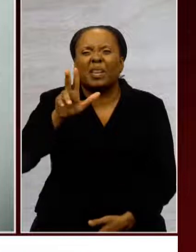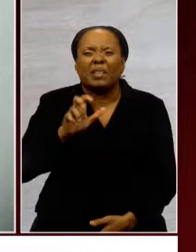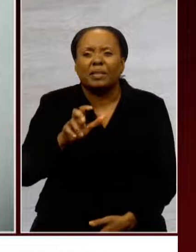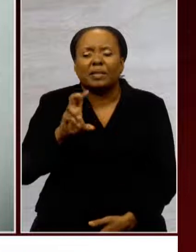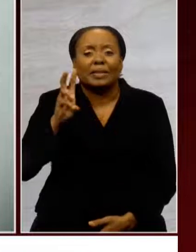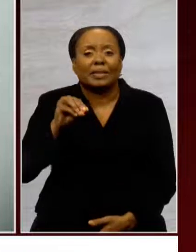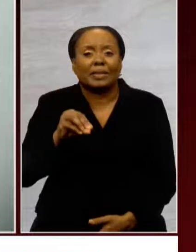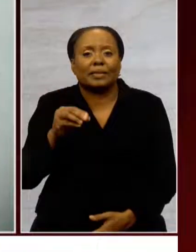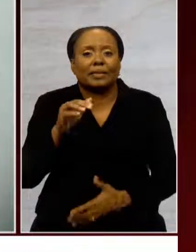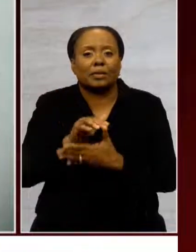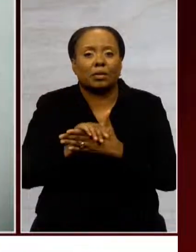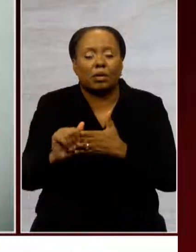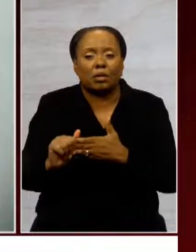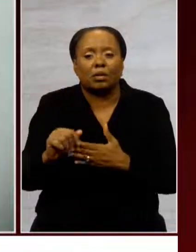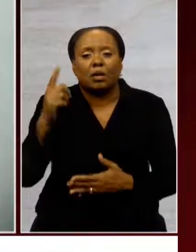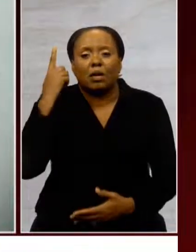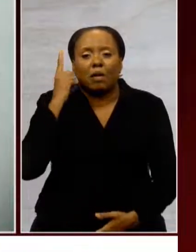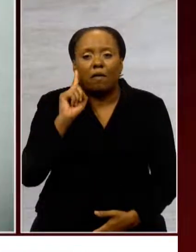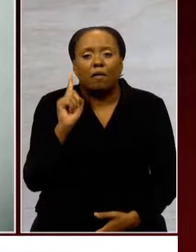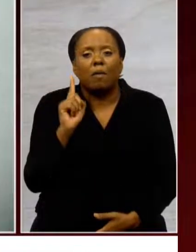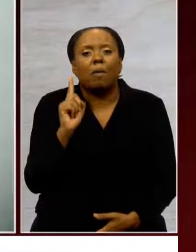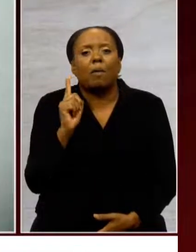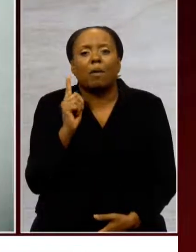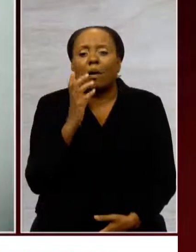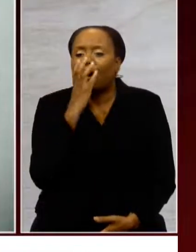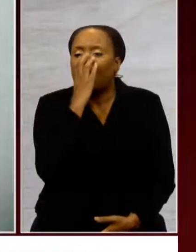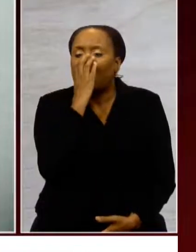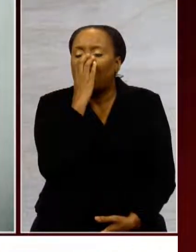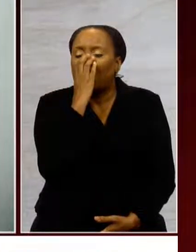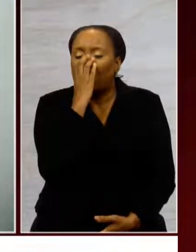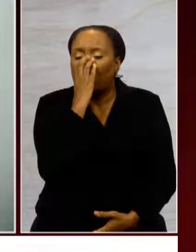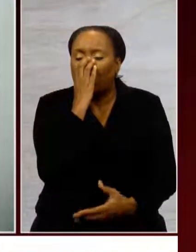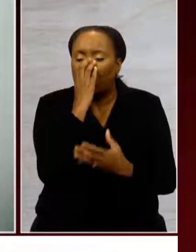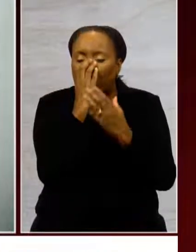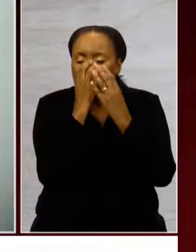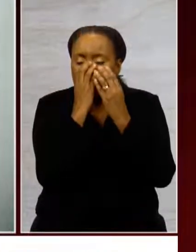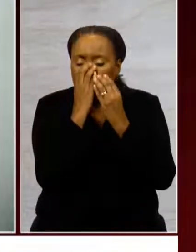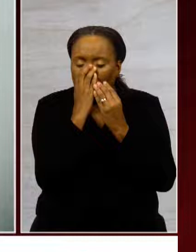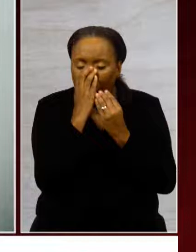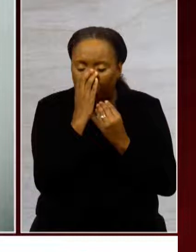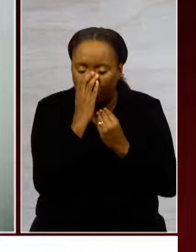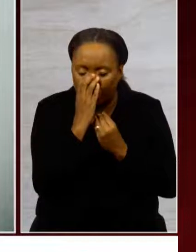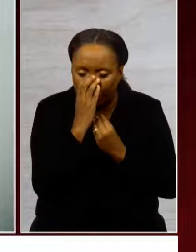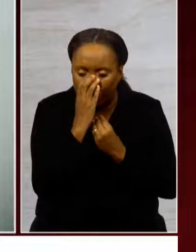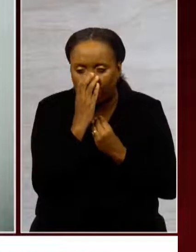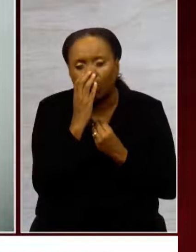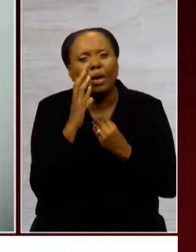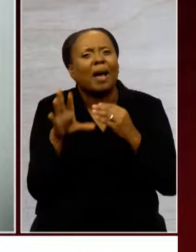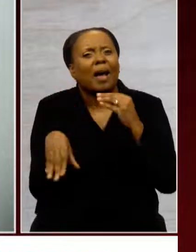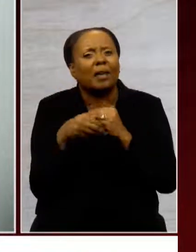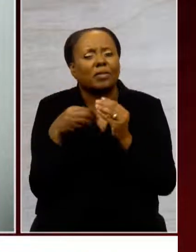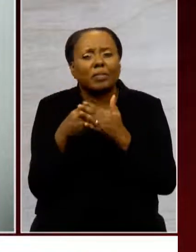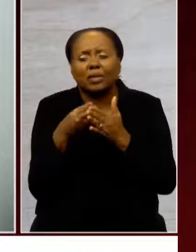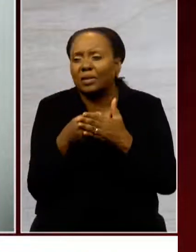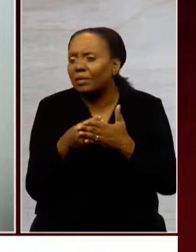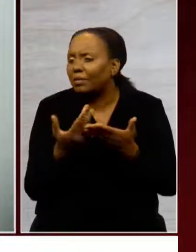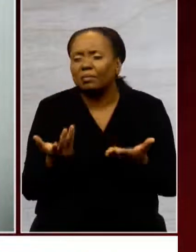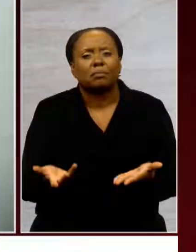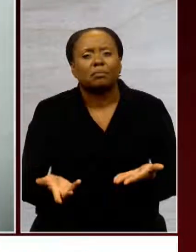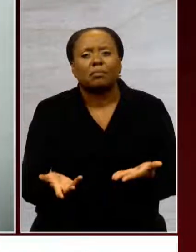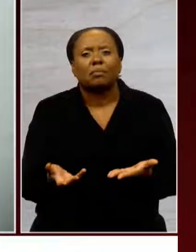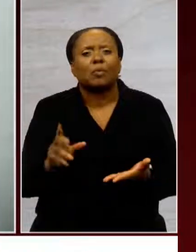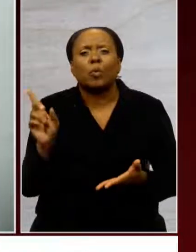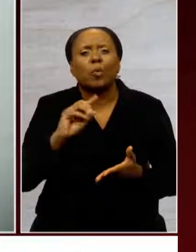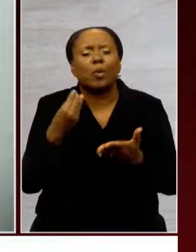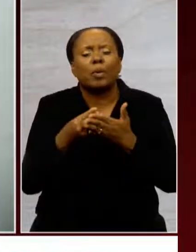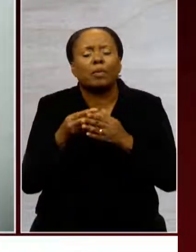additional for the anesthesiologist to be present to, do that, there are questions like, how is that equitable? So those are